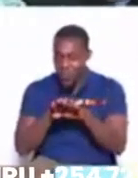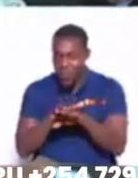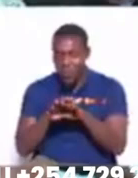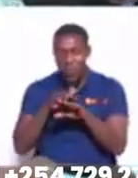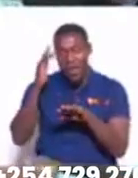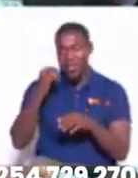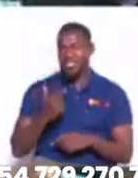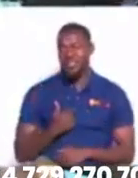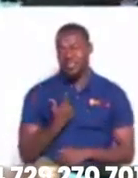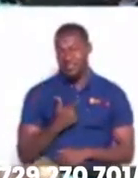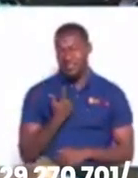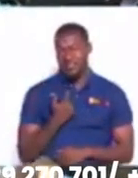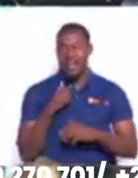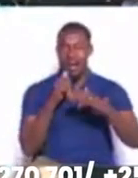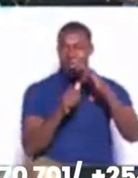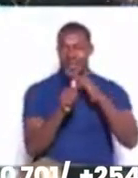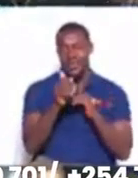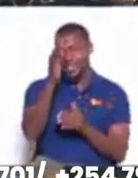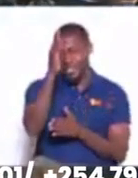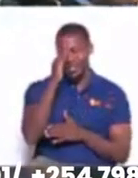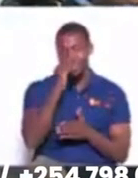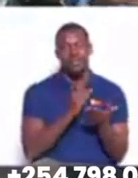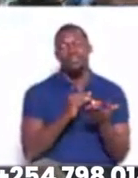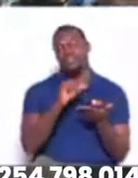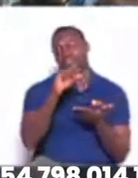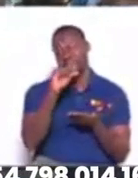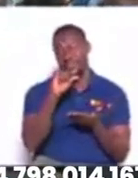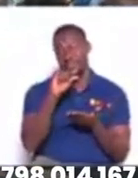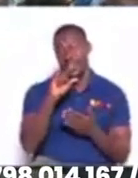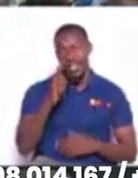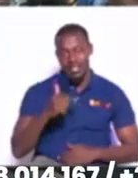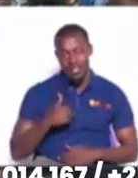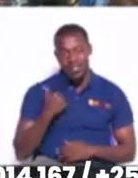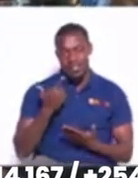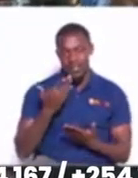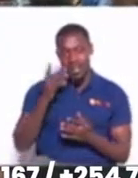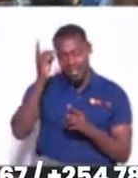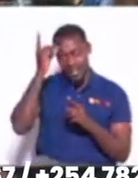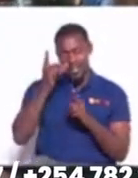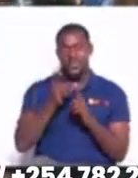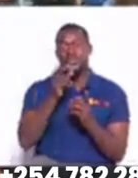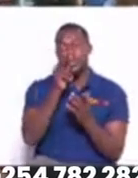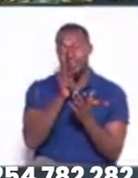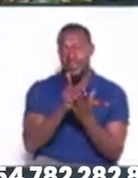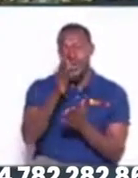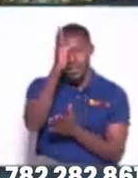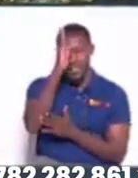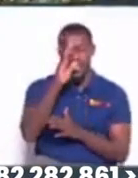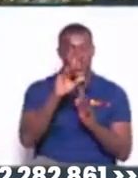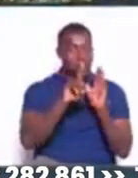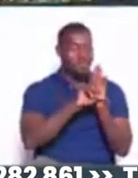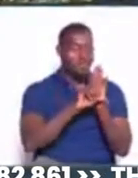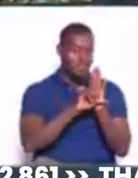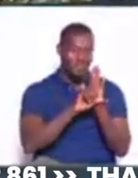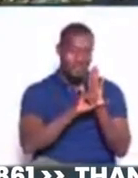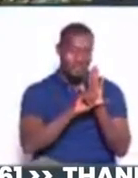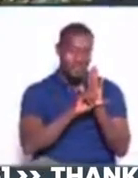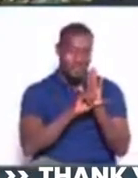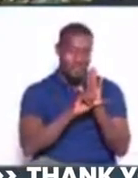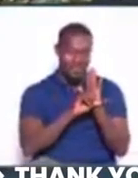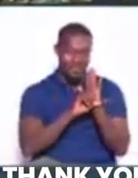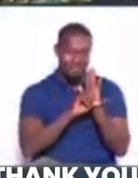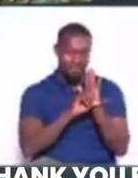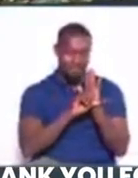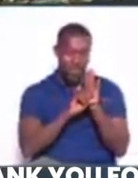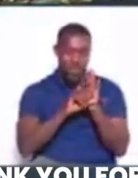grace, I wanted to do what? Keep the law. You see, when we're under grace, we don't want to disobey